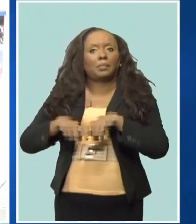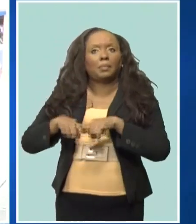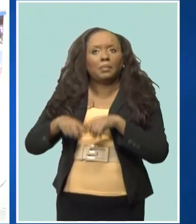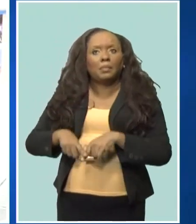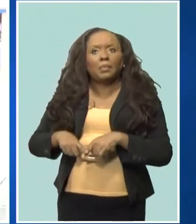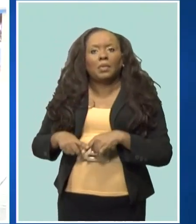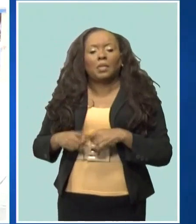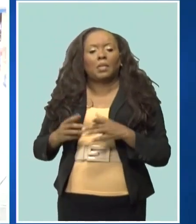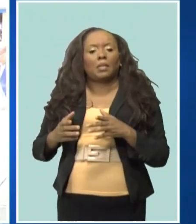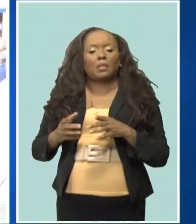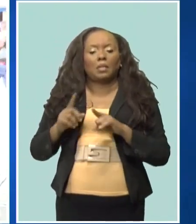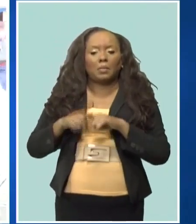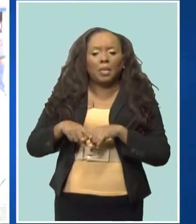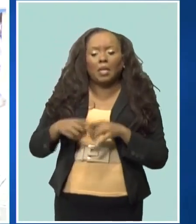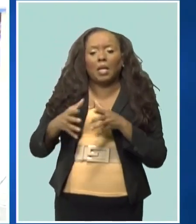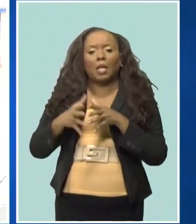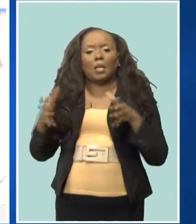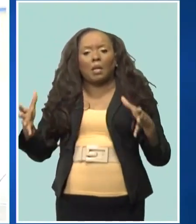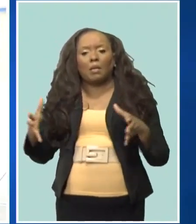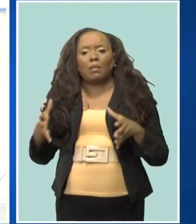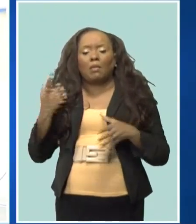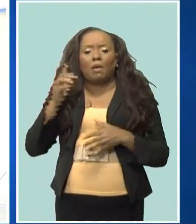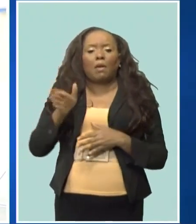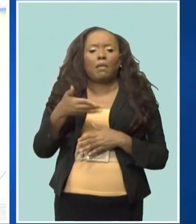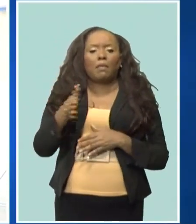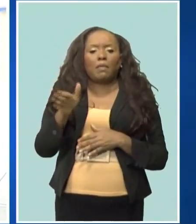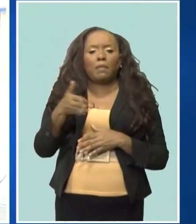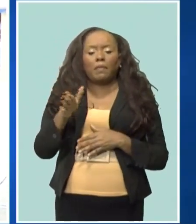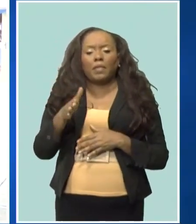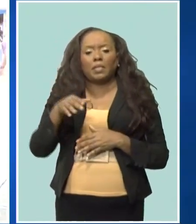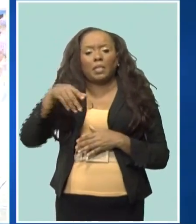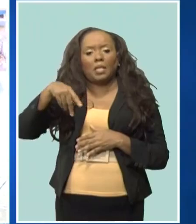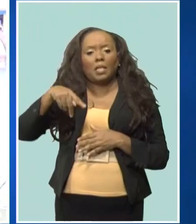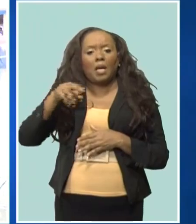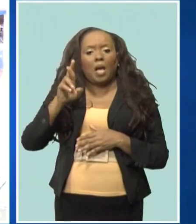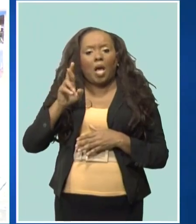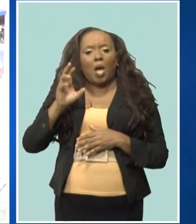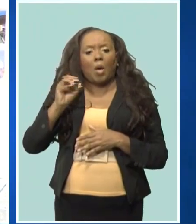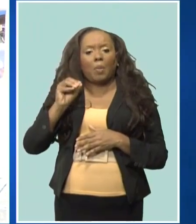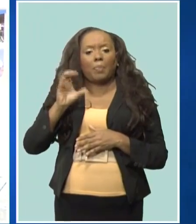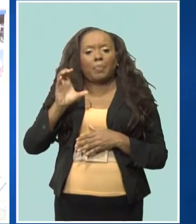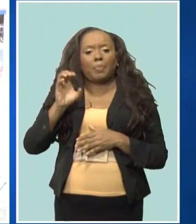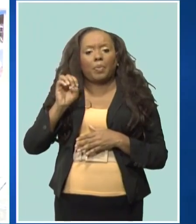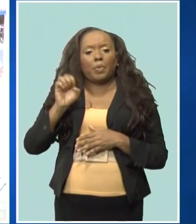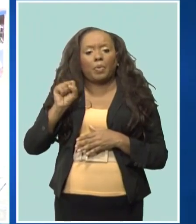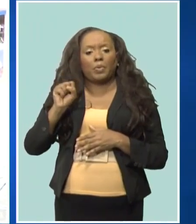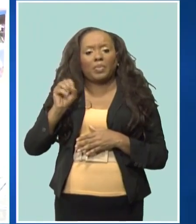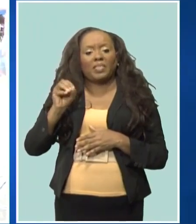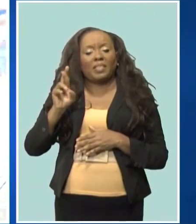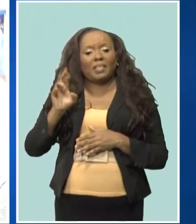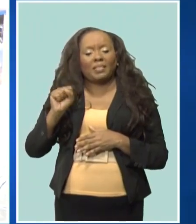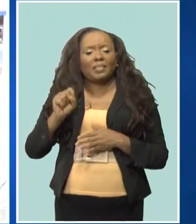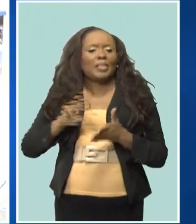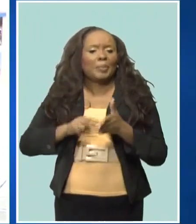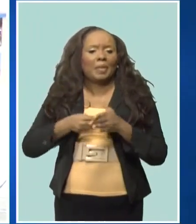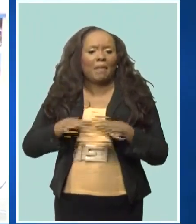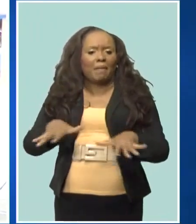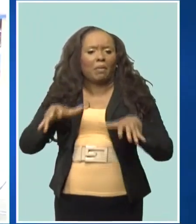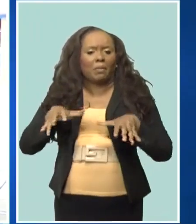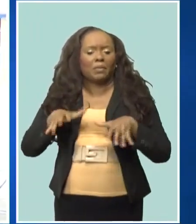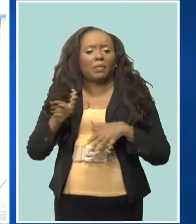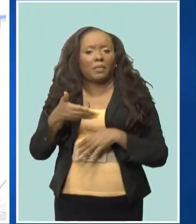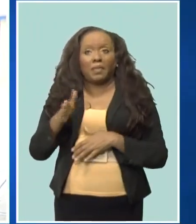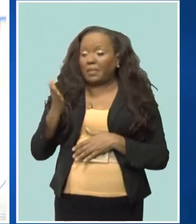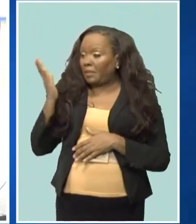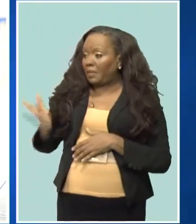fish processors this season. If not for the frozen fish, we would be home. If not for the processors, we would be home, to be honest,